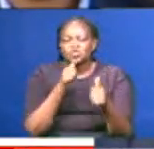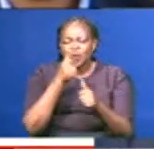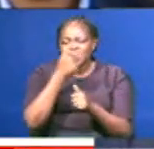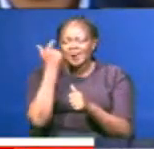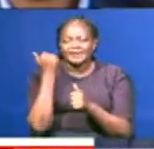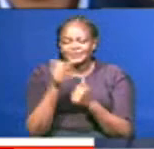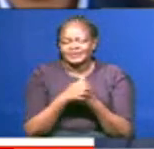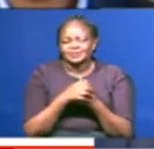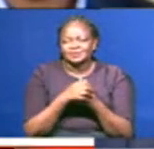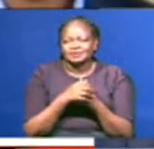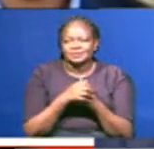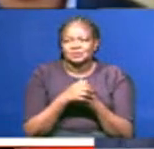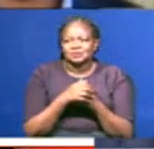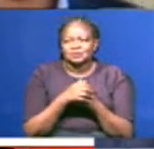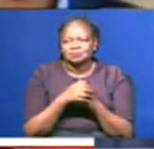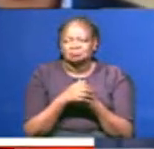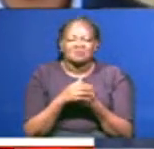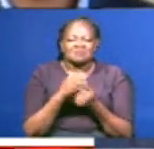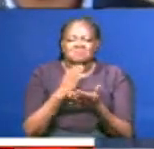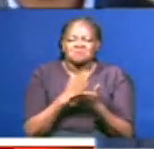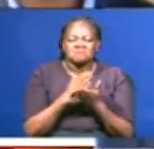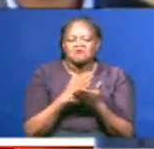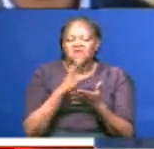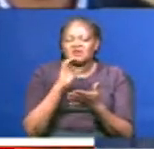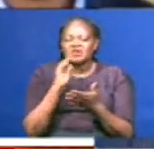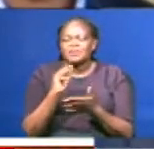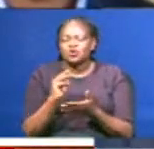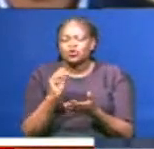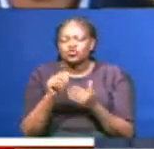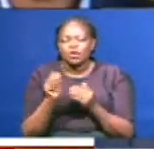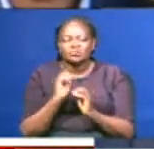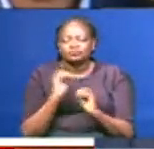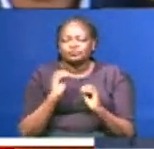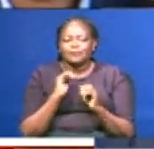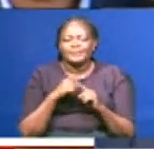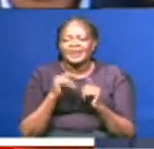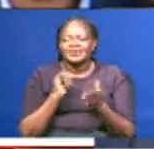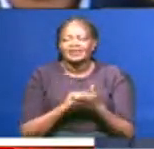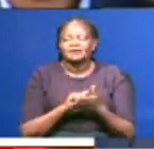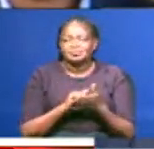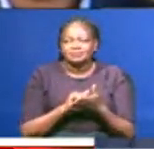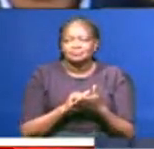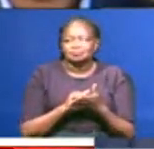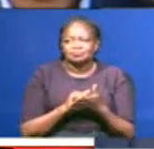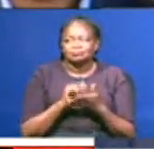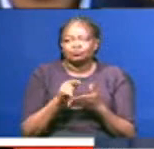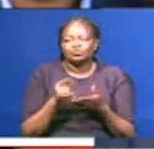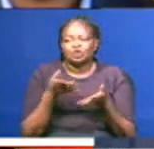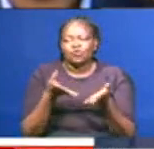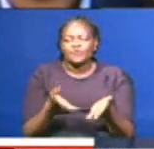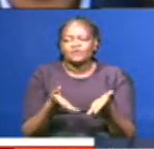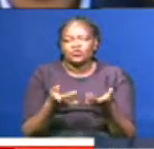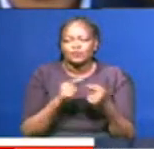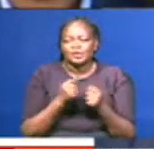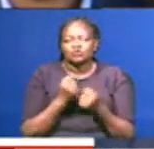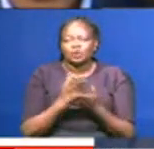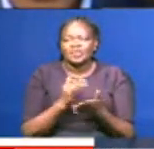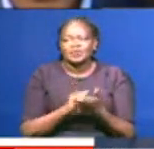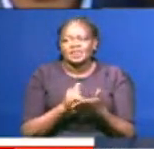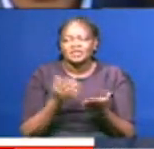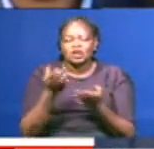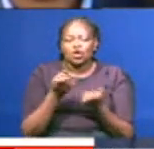sucking every month $500 million, but that amount will now be available to ensure that the rest of the